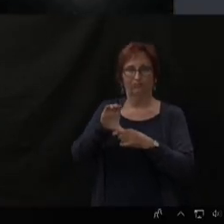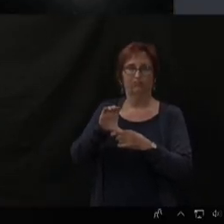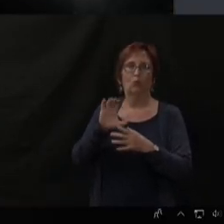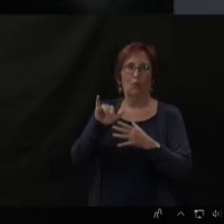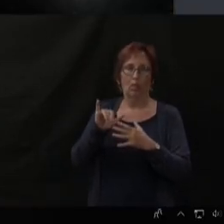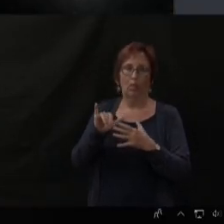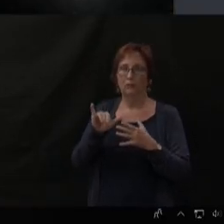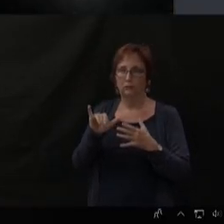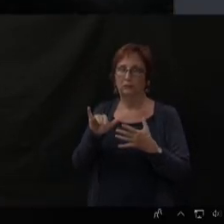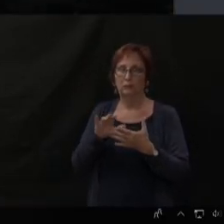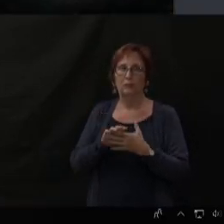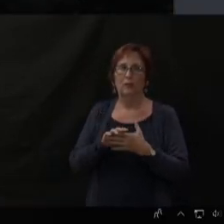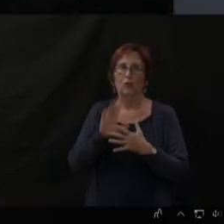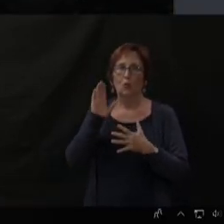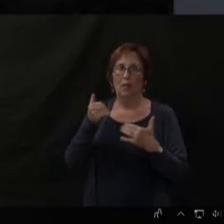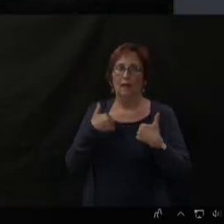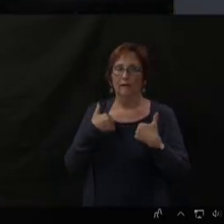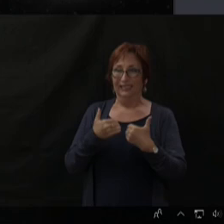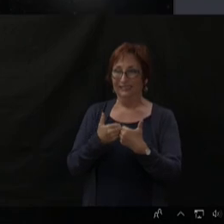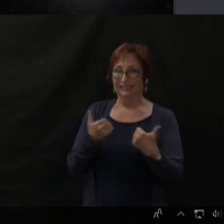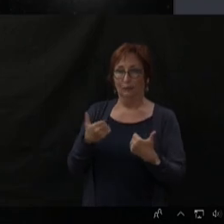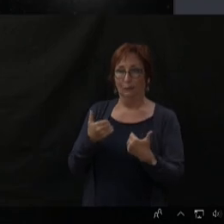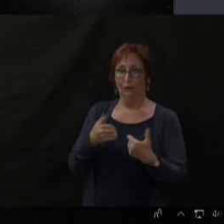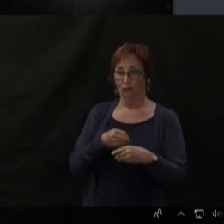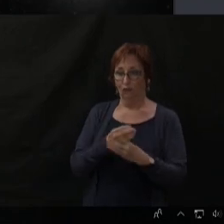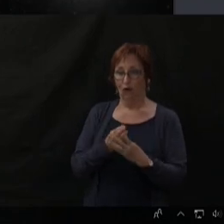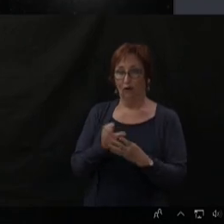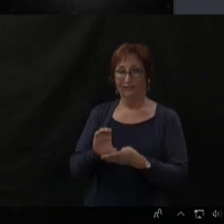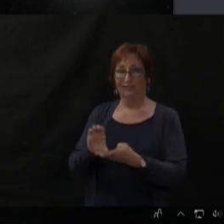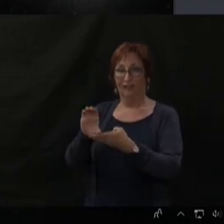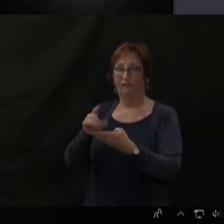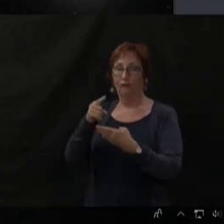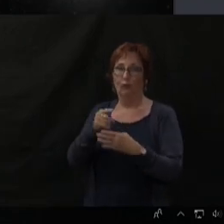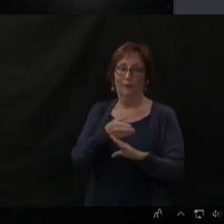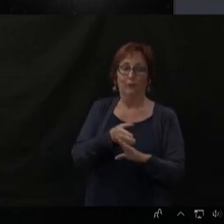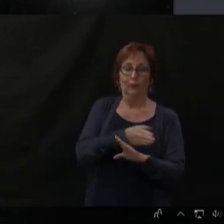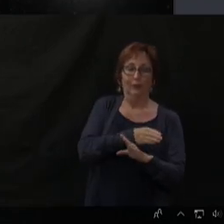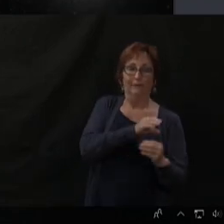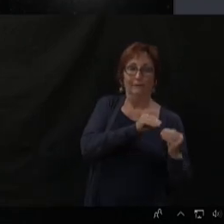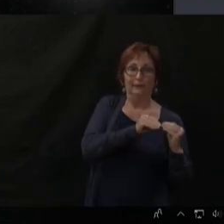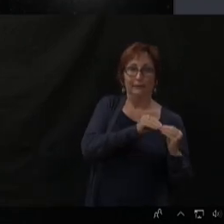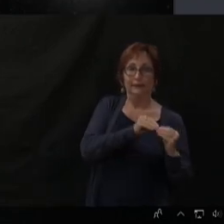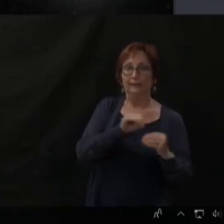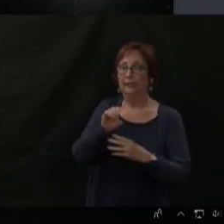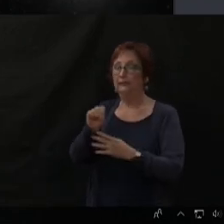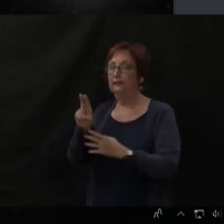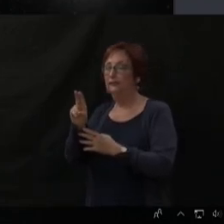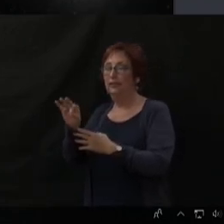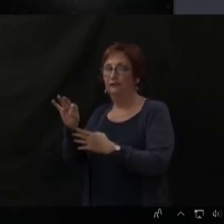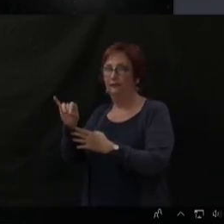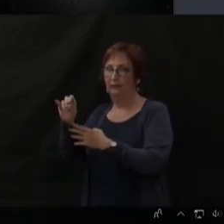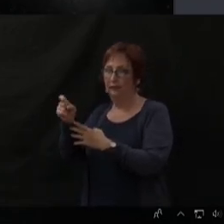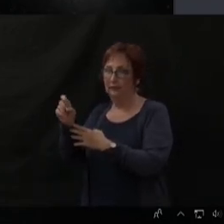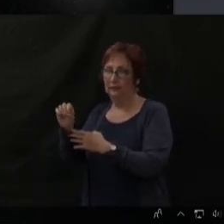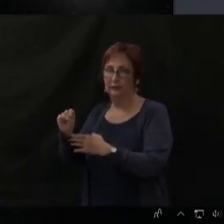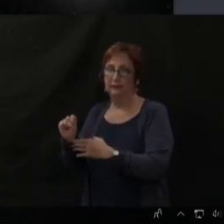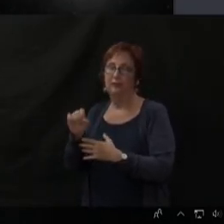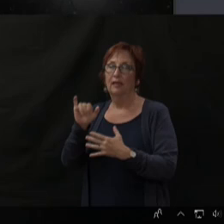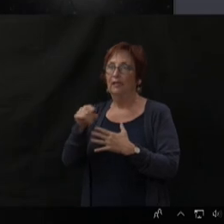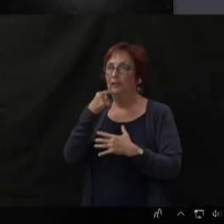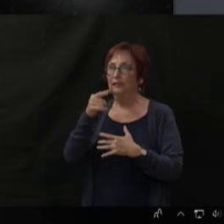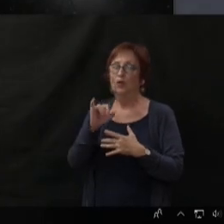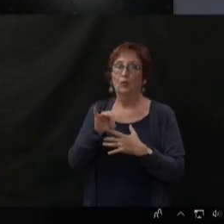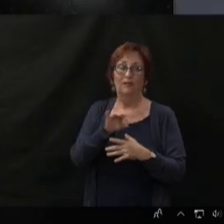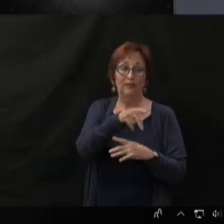a separate card deck for your prefixes and suffixes. They are going to have to tell you if it's a